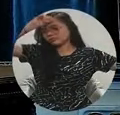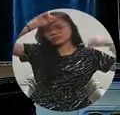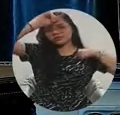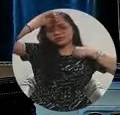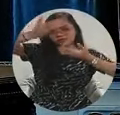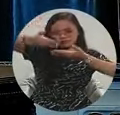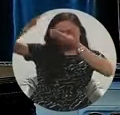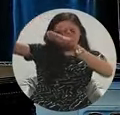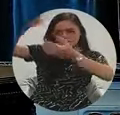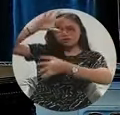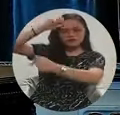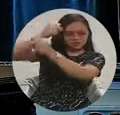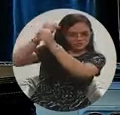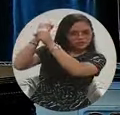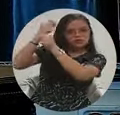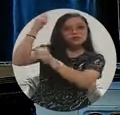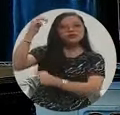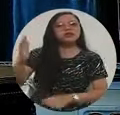Amen.